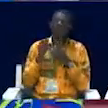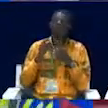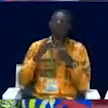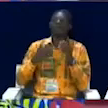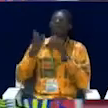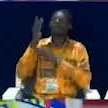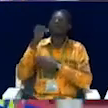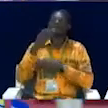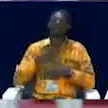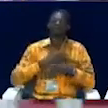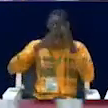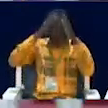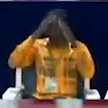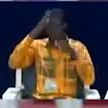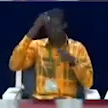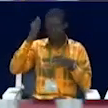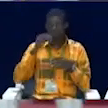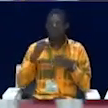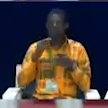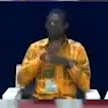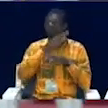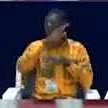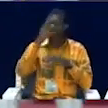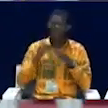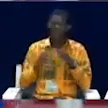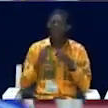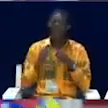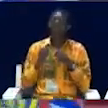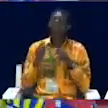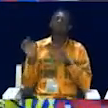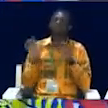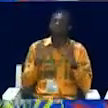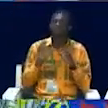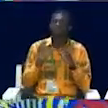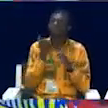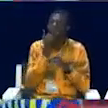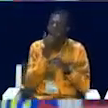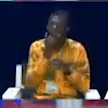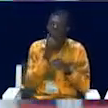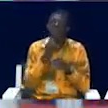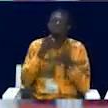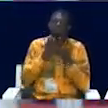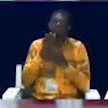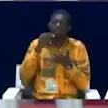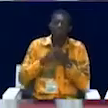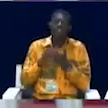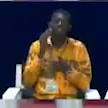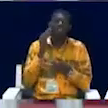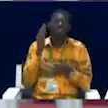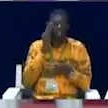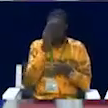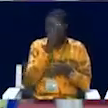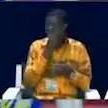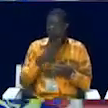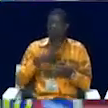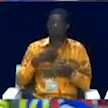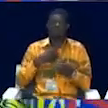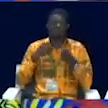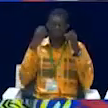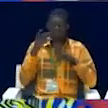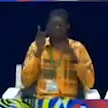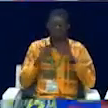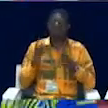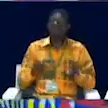adeboye olorun ko se oti ni e oba ti ki doju ti ni e ni handkerchief yi opolopo oku lo ti